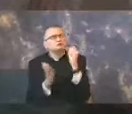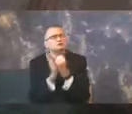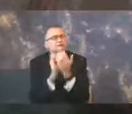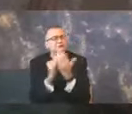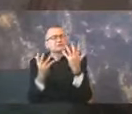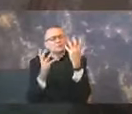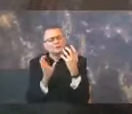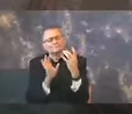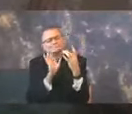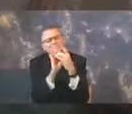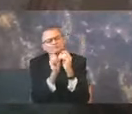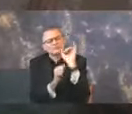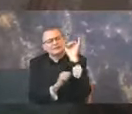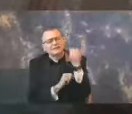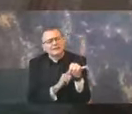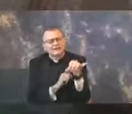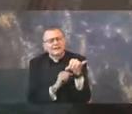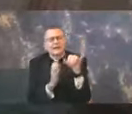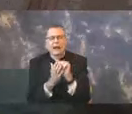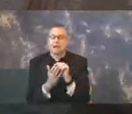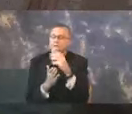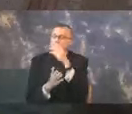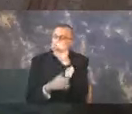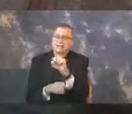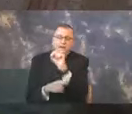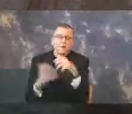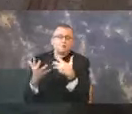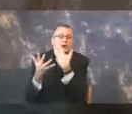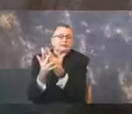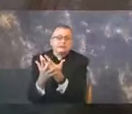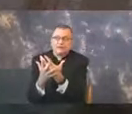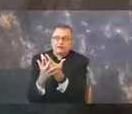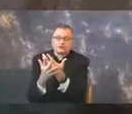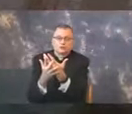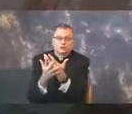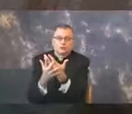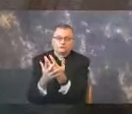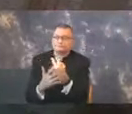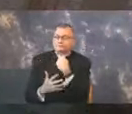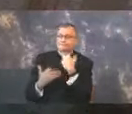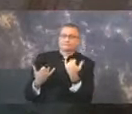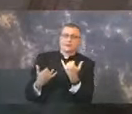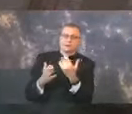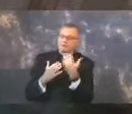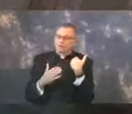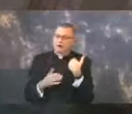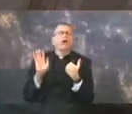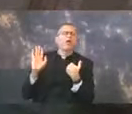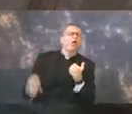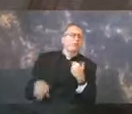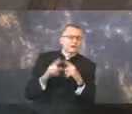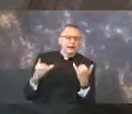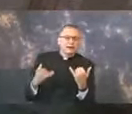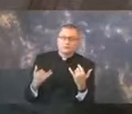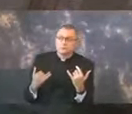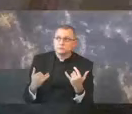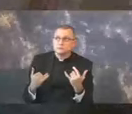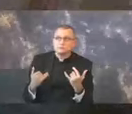Likewise, have we given the sacrament of reconciliation, going to confession, its place in our life and our faith?